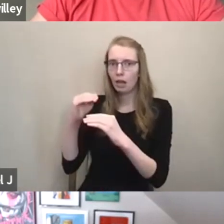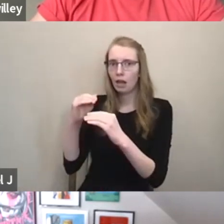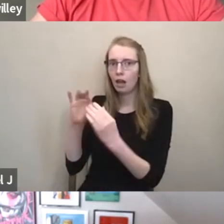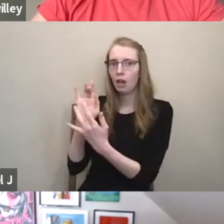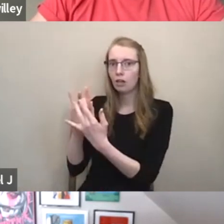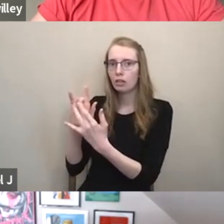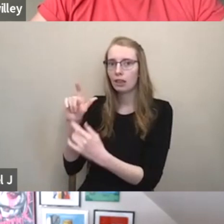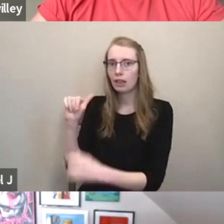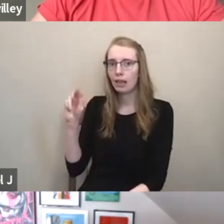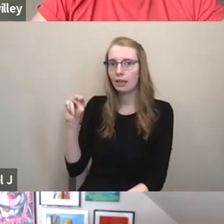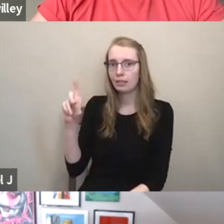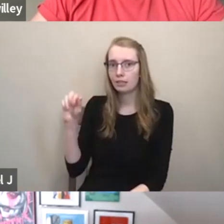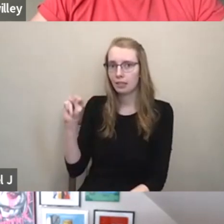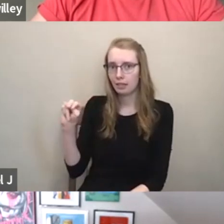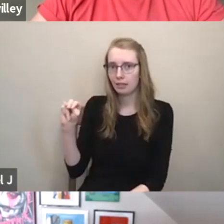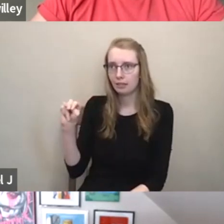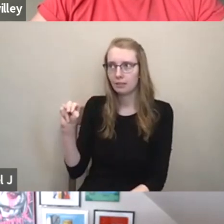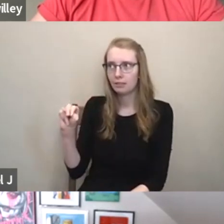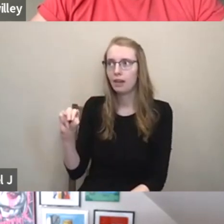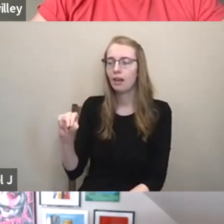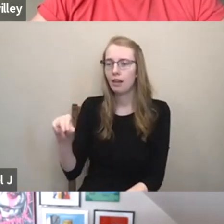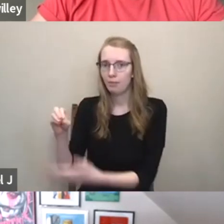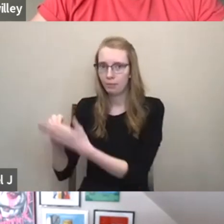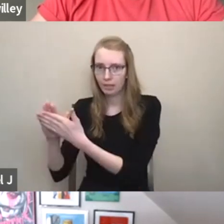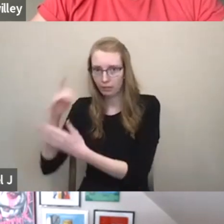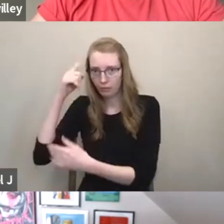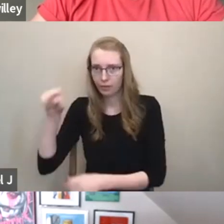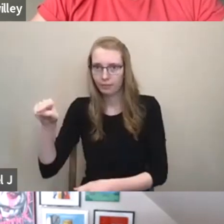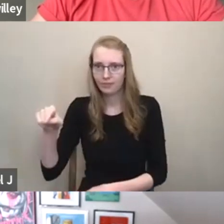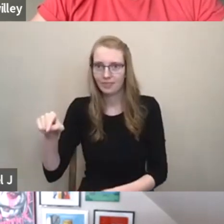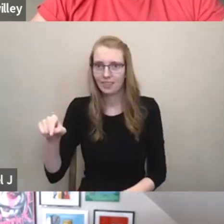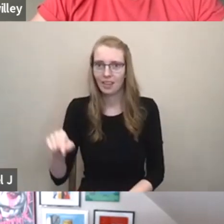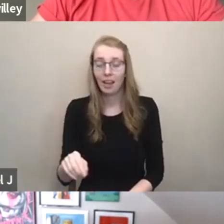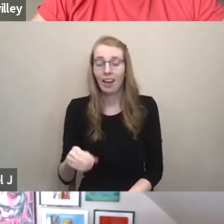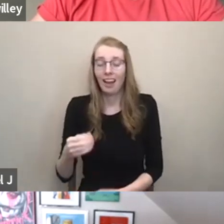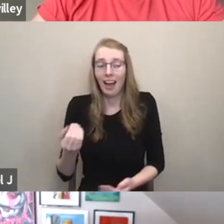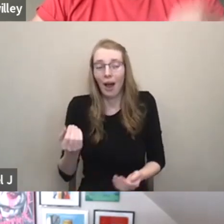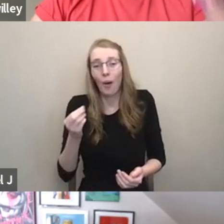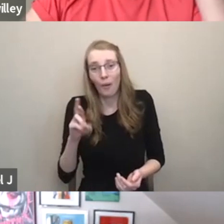Otherwise, I'll probably read the questions as I'm talking, and I'm easily distracted.